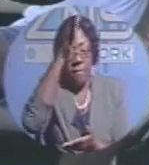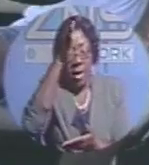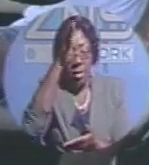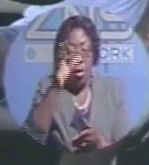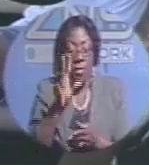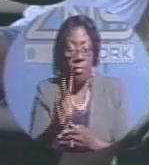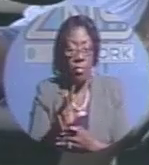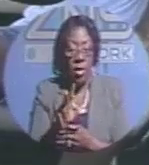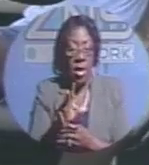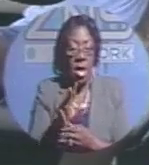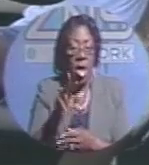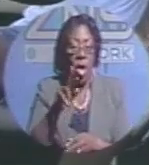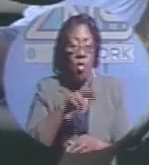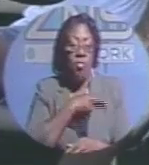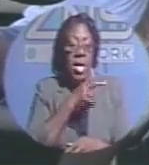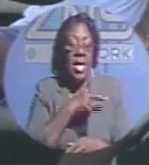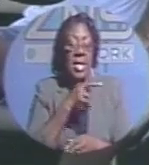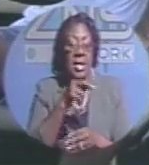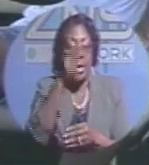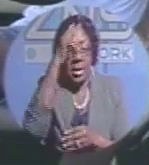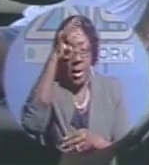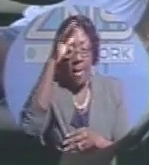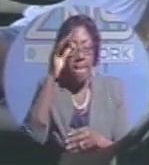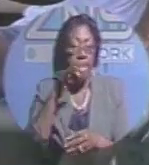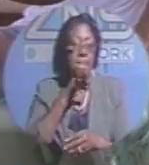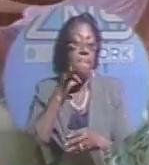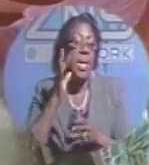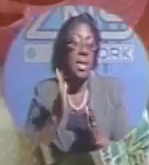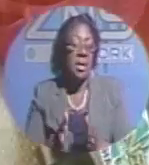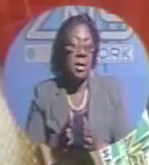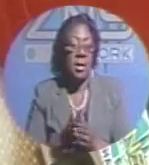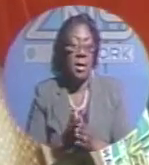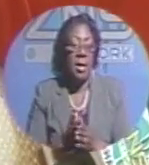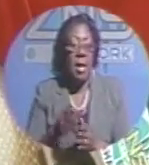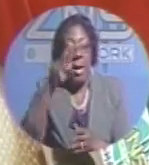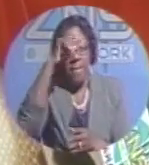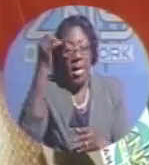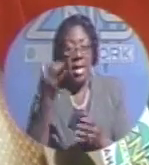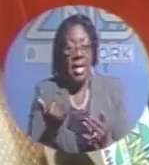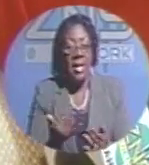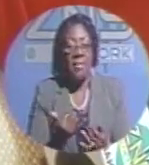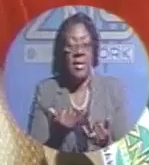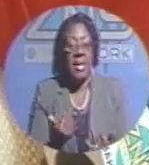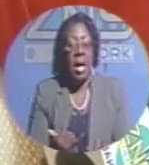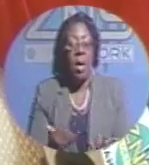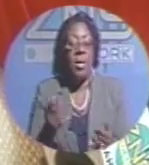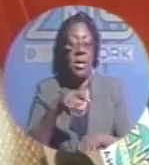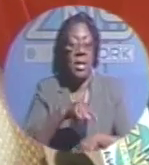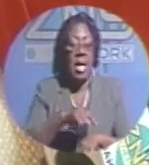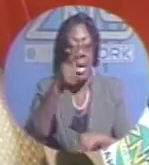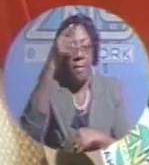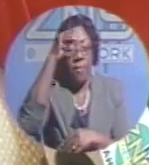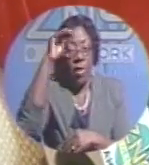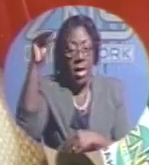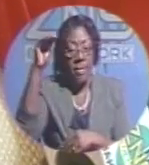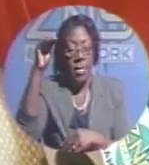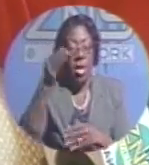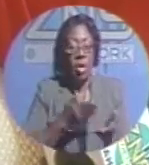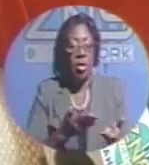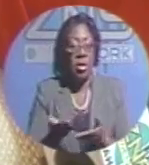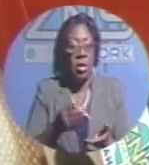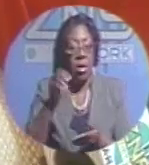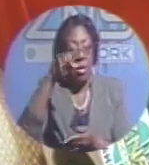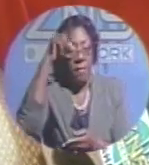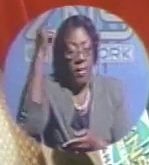banker, religious minister, and community leader believes now is the time for him to serve his people of Abaco. If I don't win,